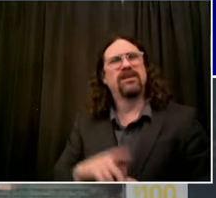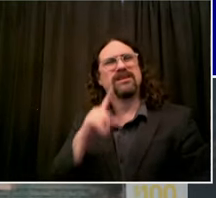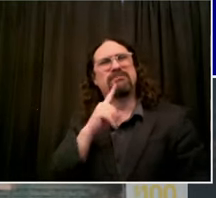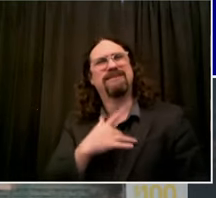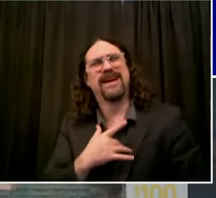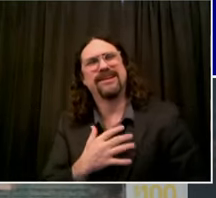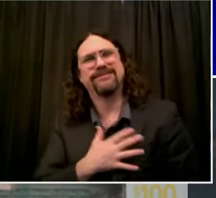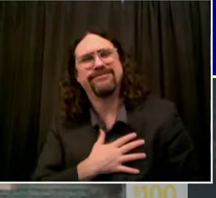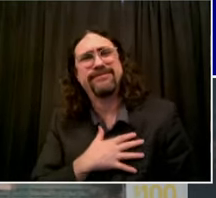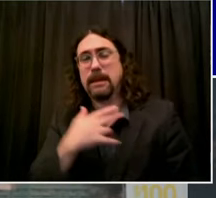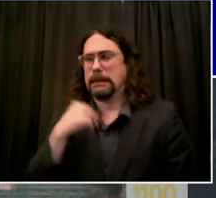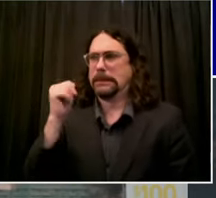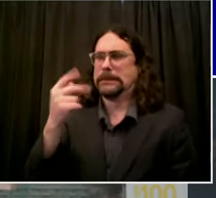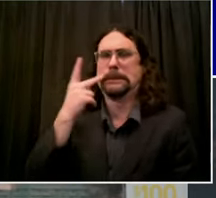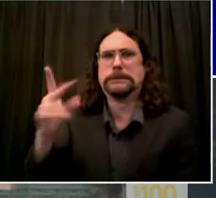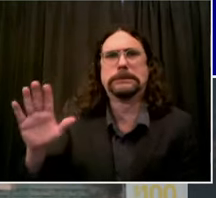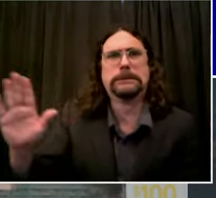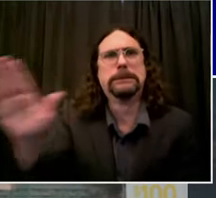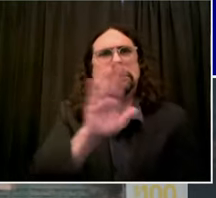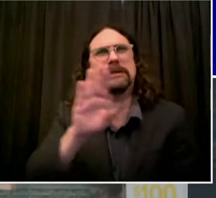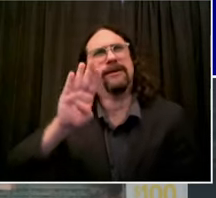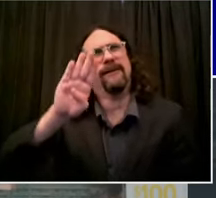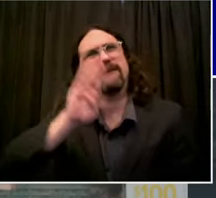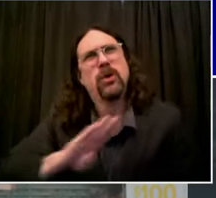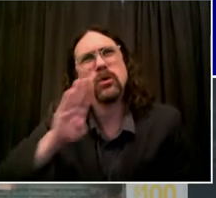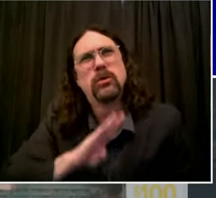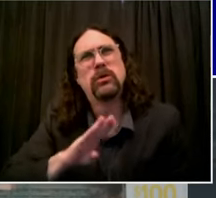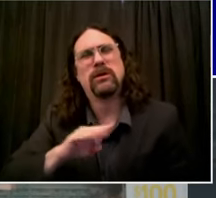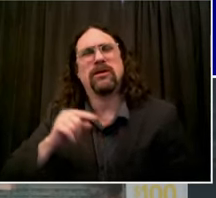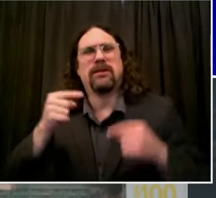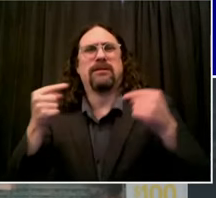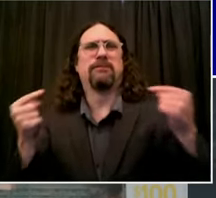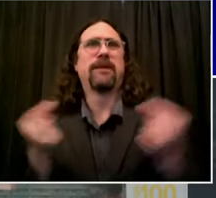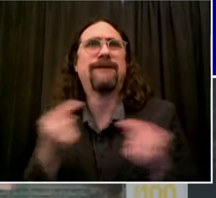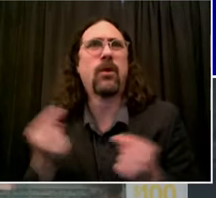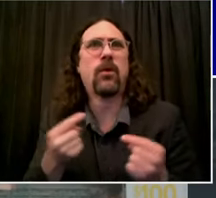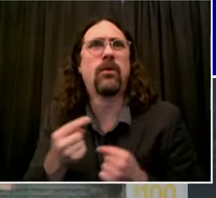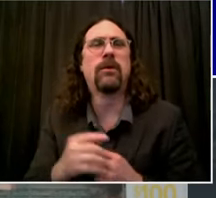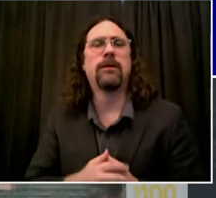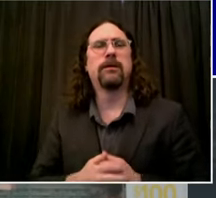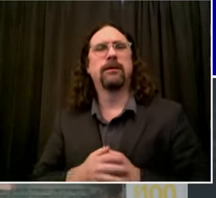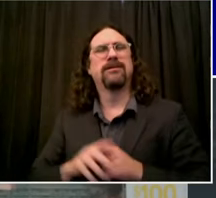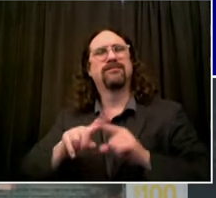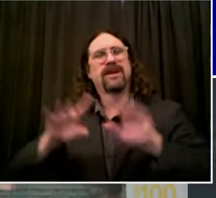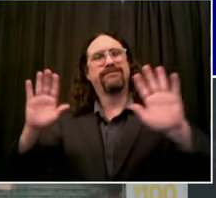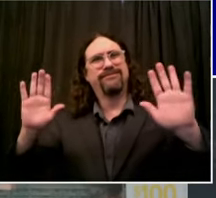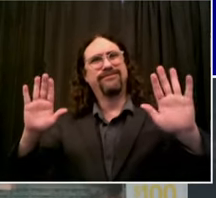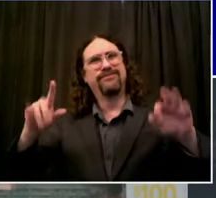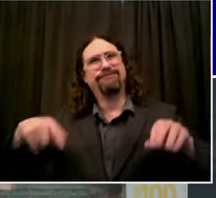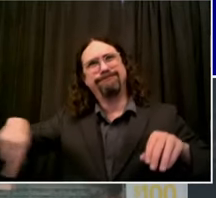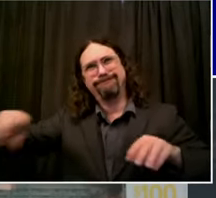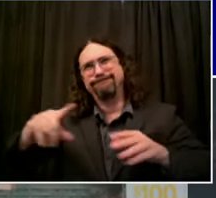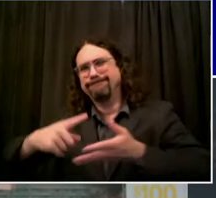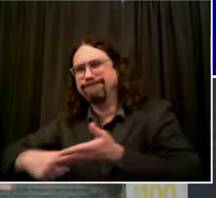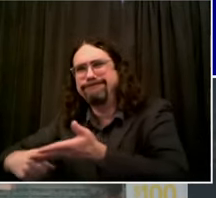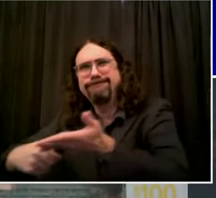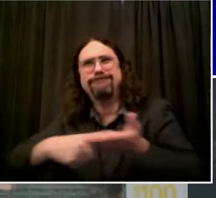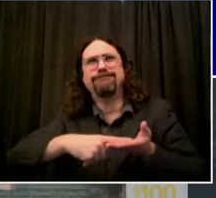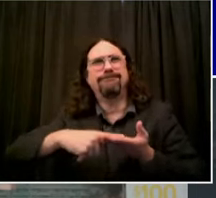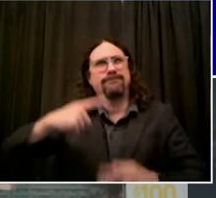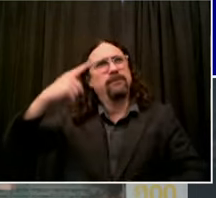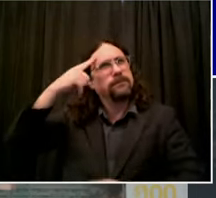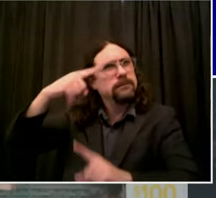will rebuild and we will come back and we're not going anywhere. And I want you all to hear